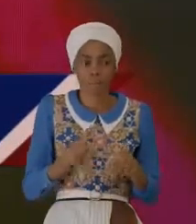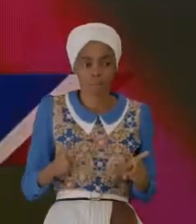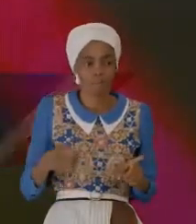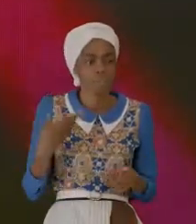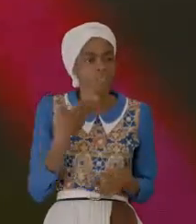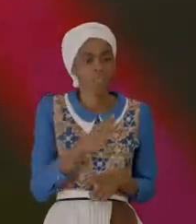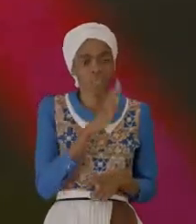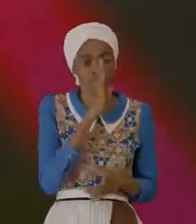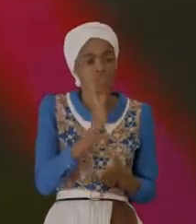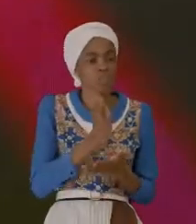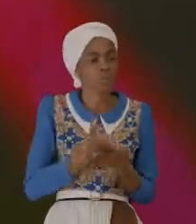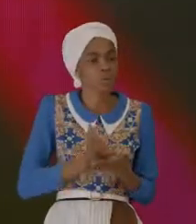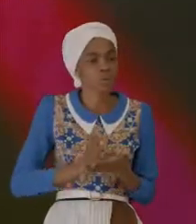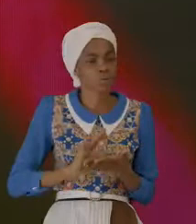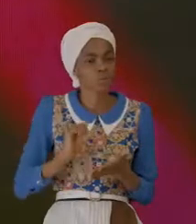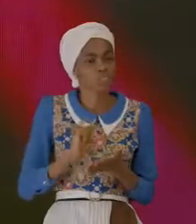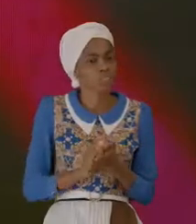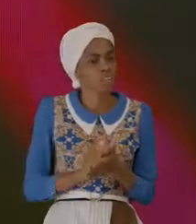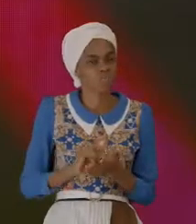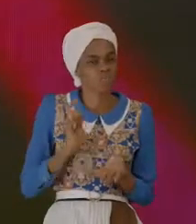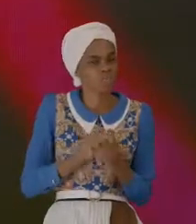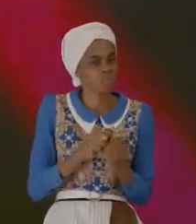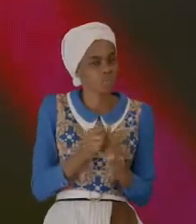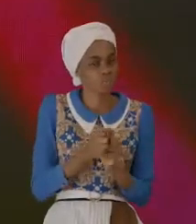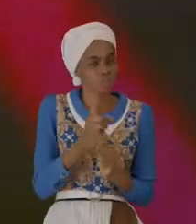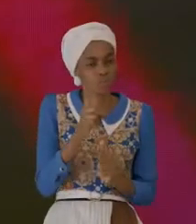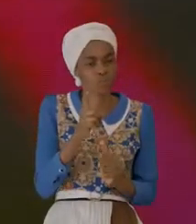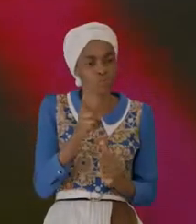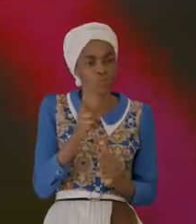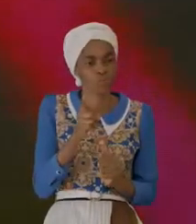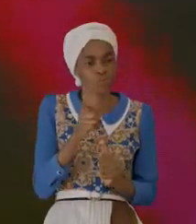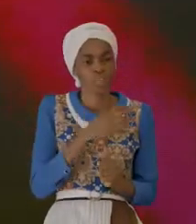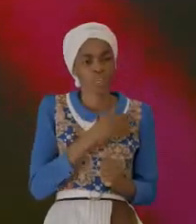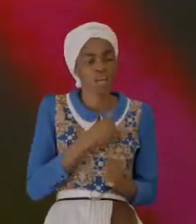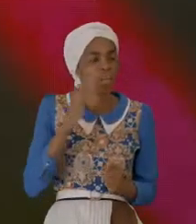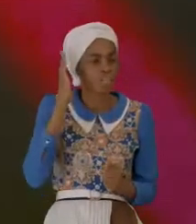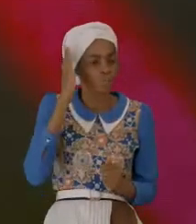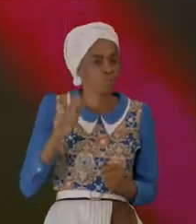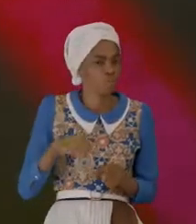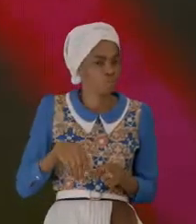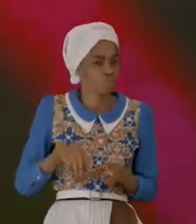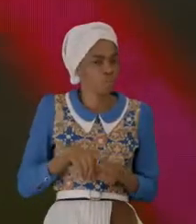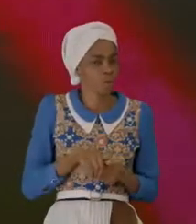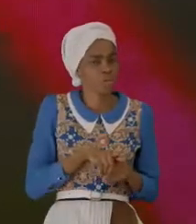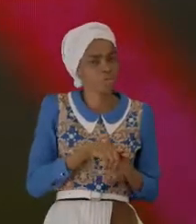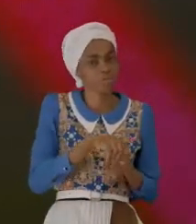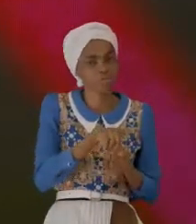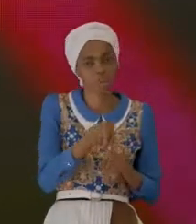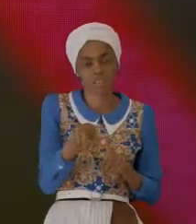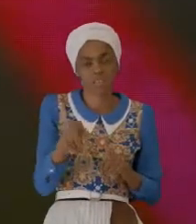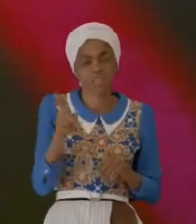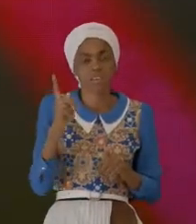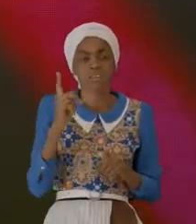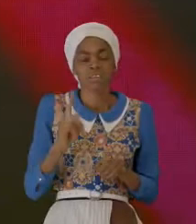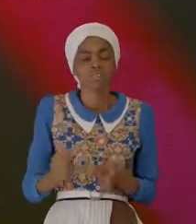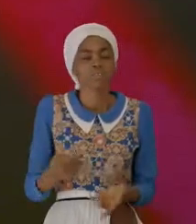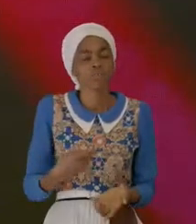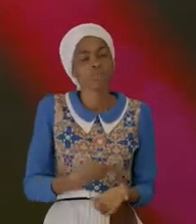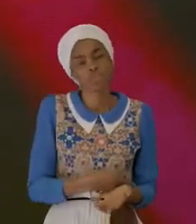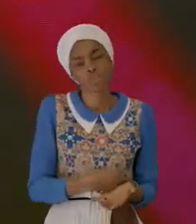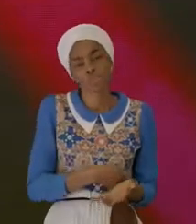there'll be some that trouble you and would pervert the gospel